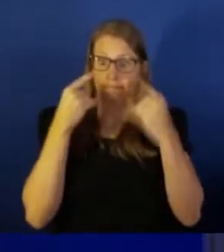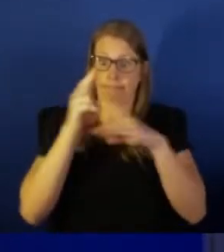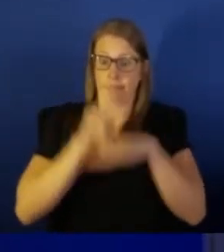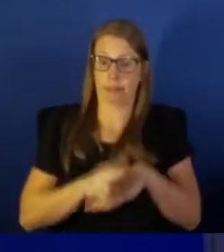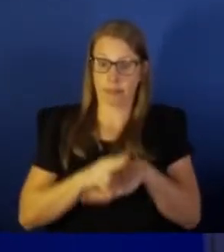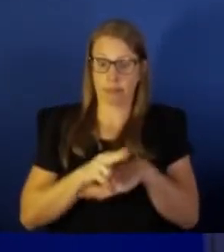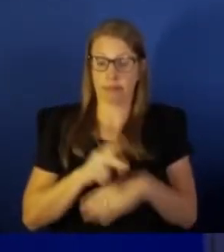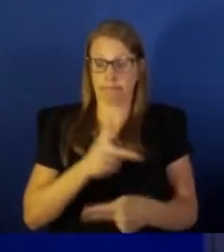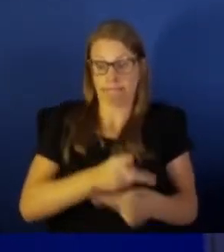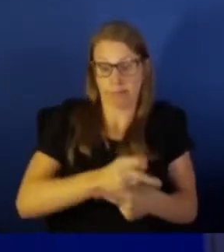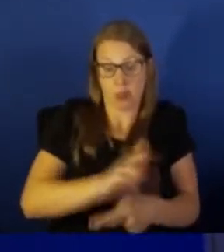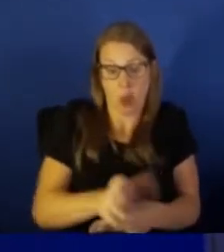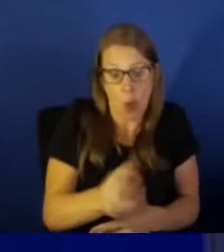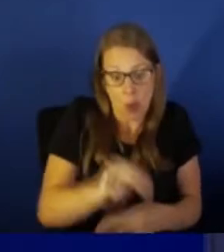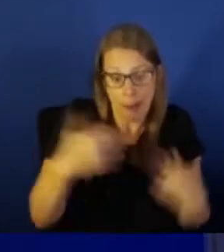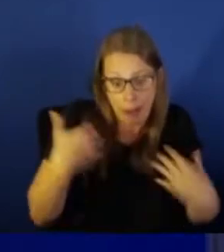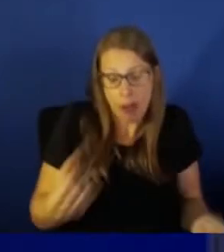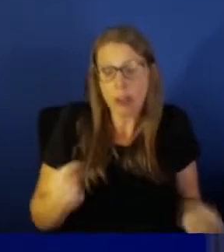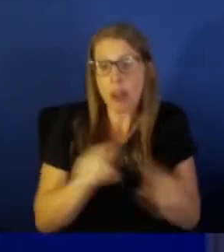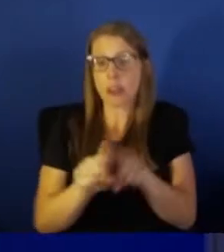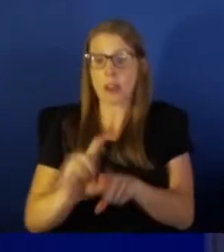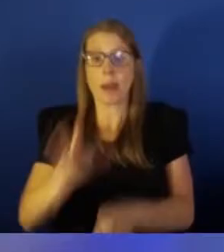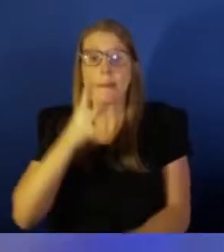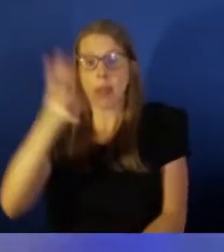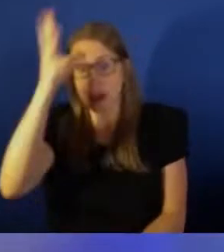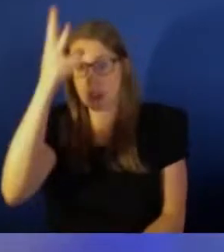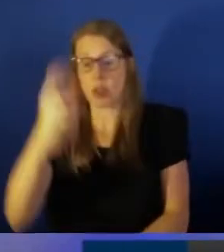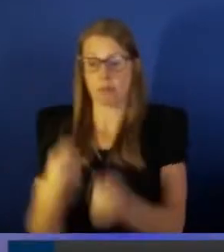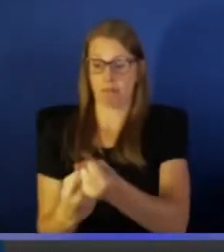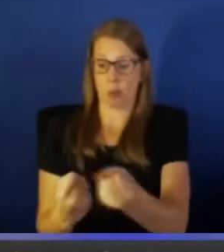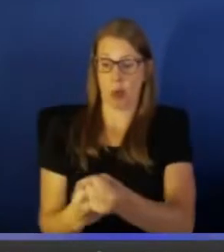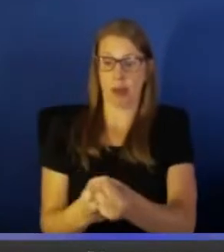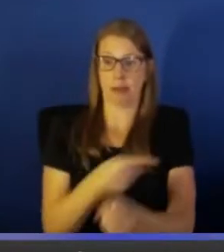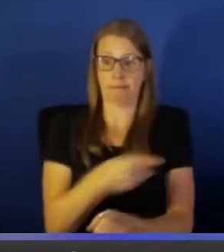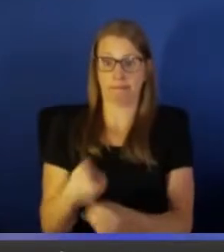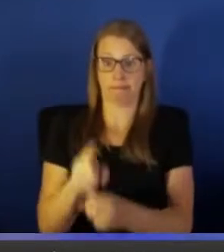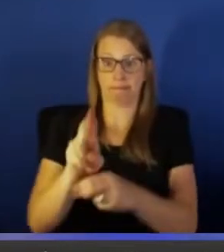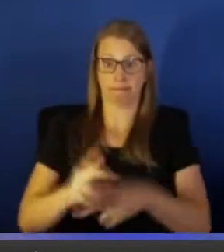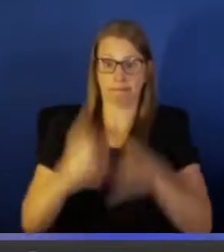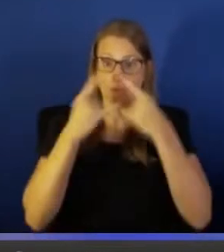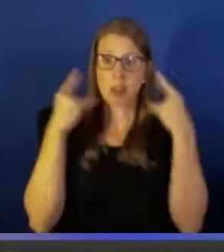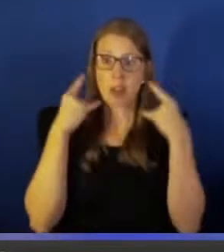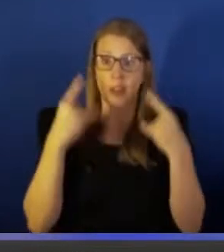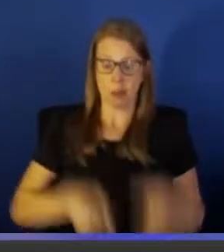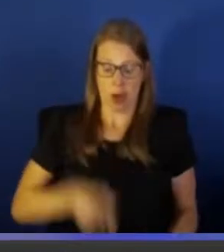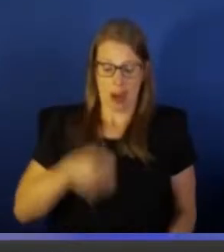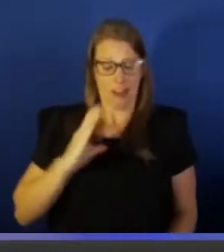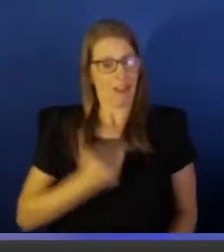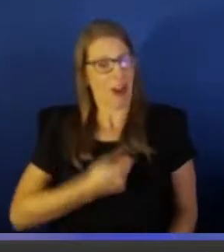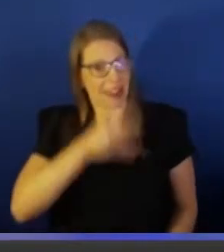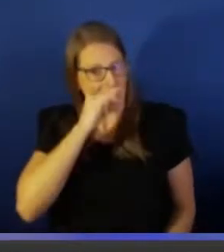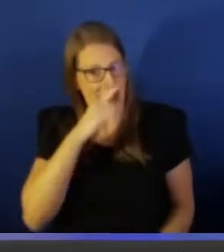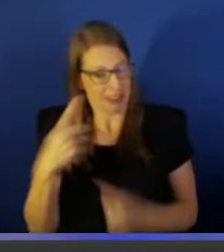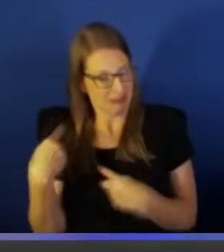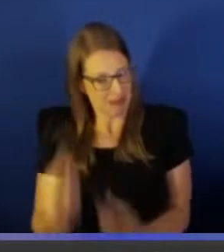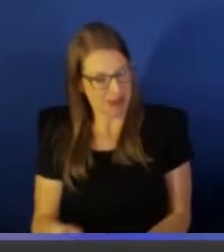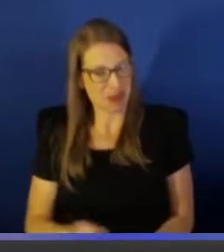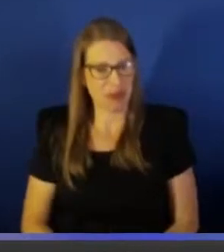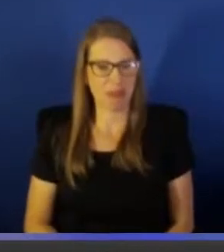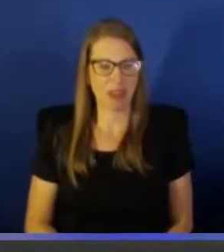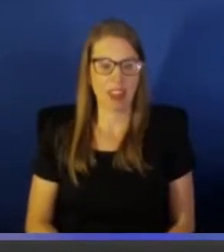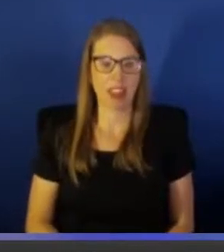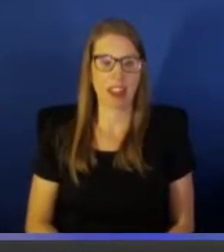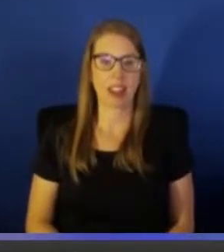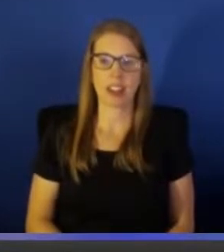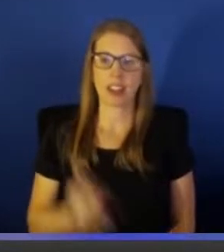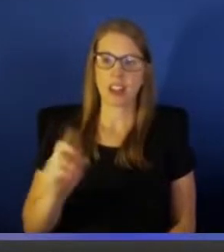many others. So make sure you continue to support those practices. Kids have done it right, haven't they? Absolutely. We've been proud of our little kiddos for sure. Dr. Jones, what lessons have we learned though